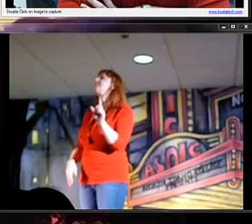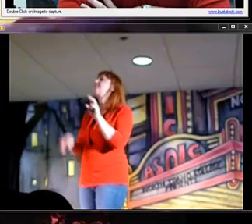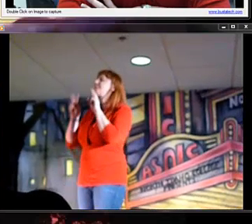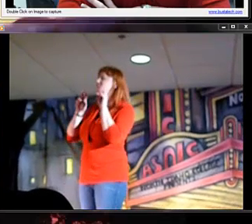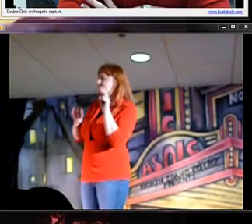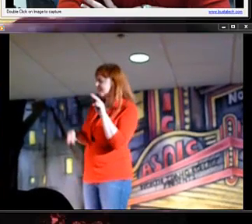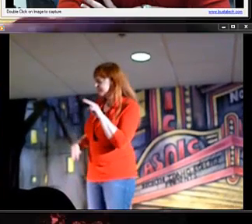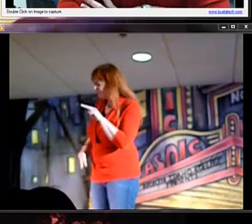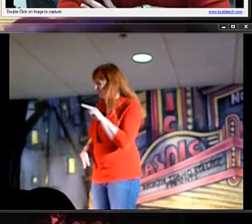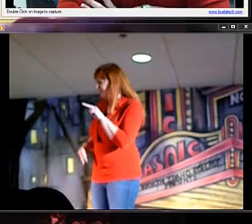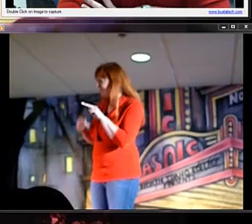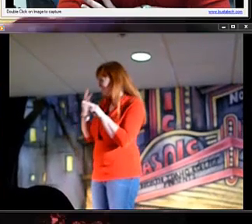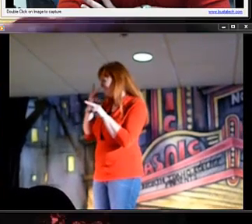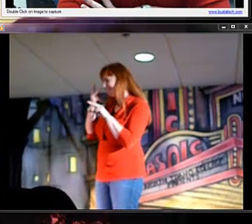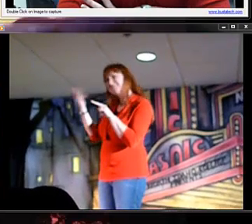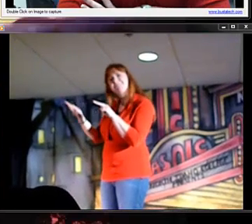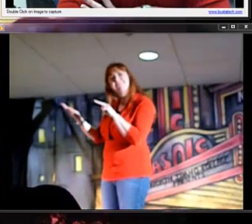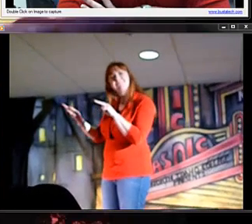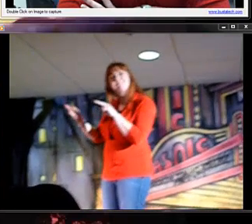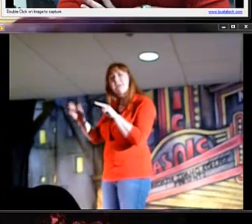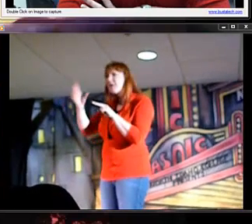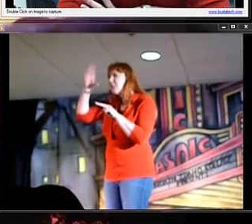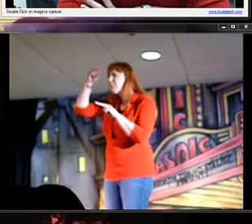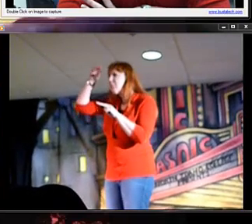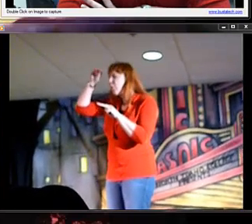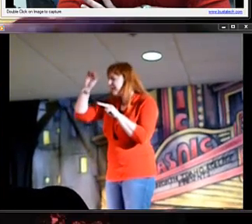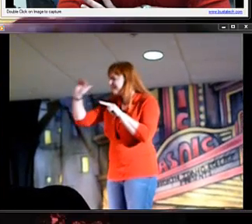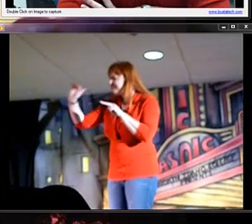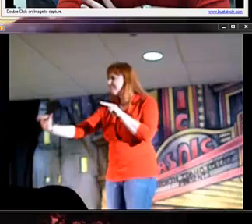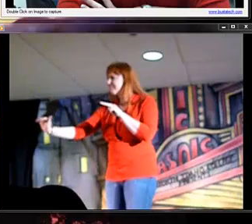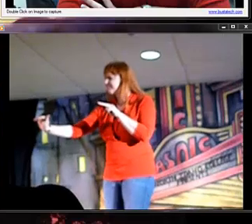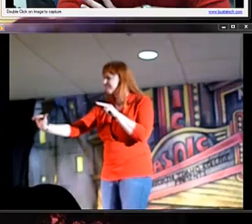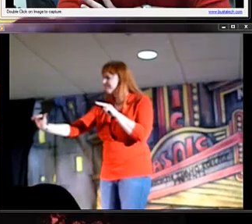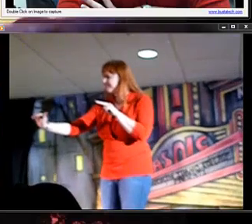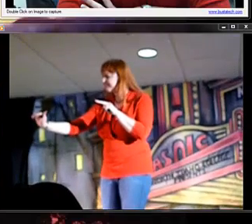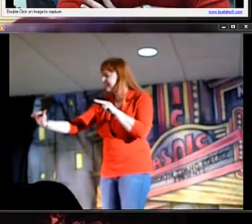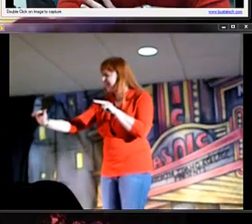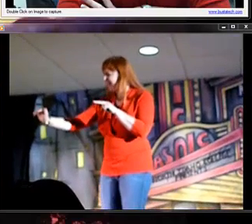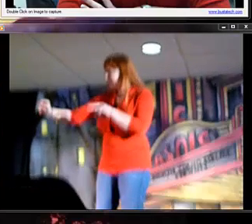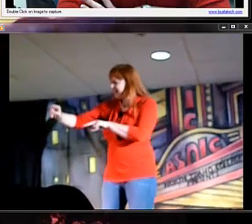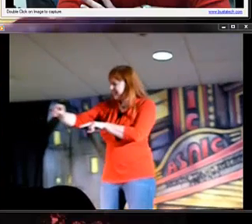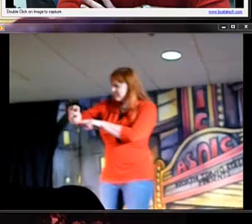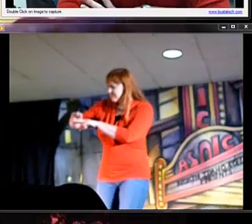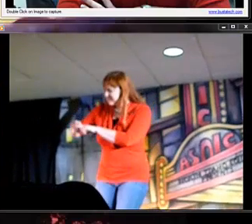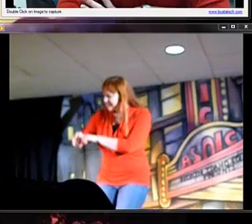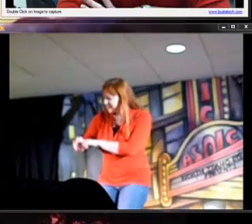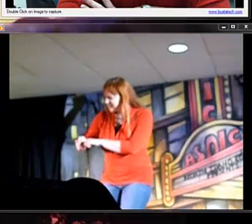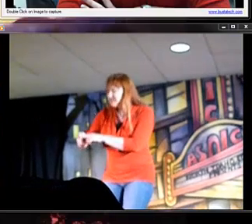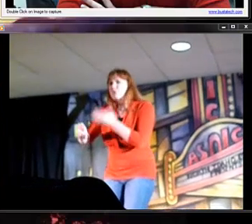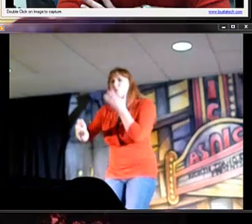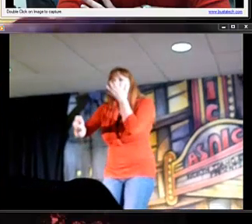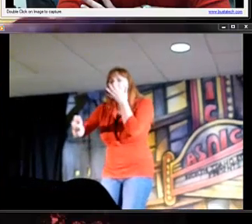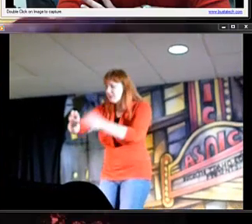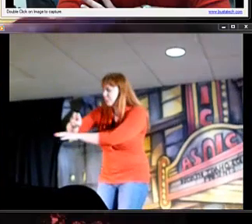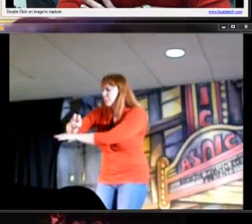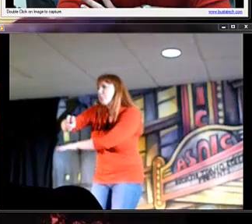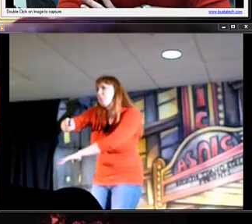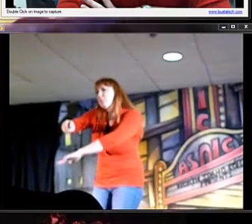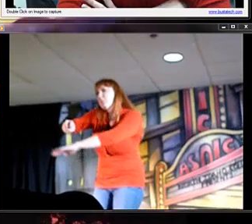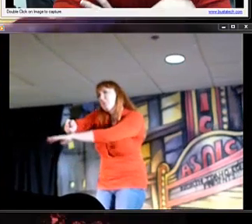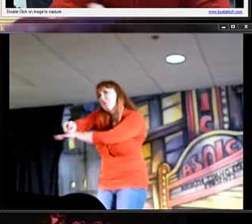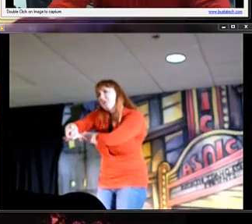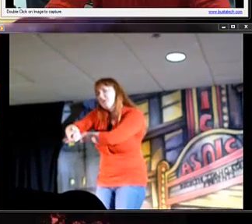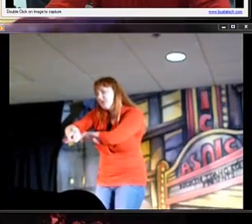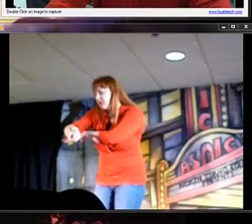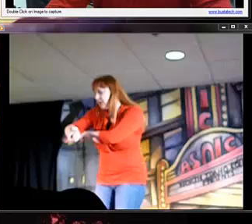Okay, there's some classifiers that I'm using. I have a pretty clear picture of what's going on and